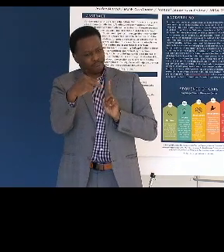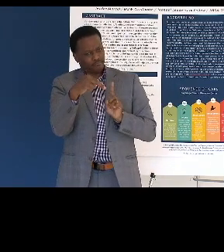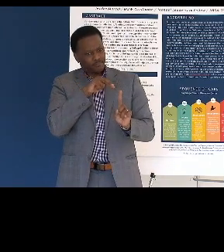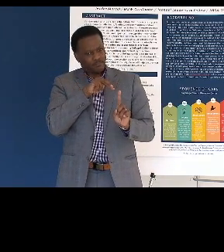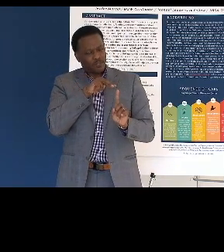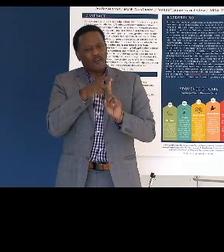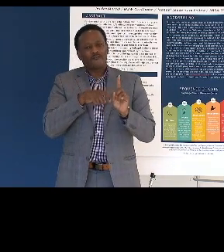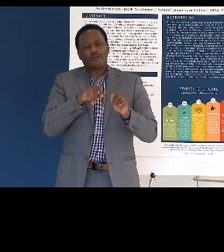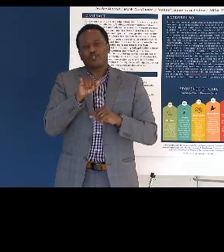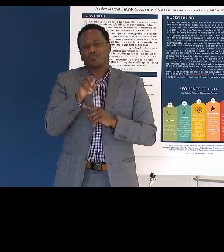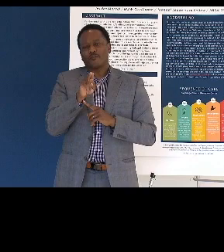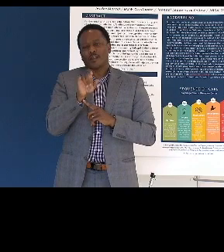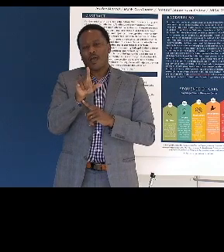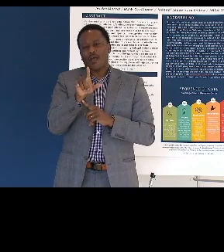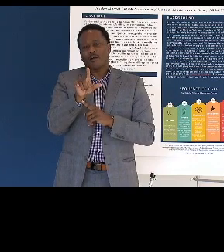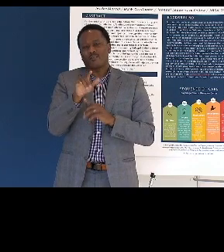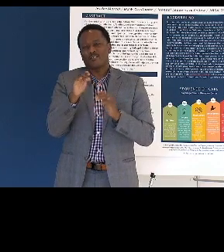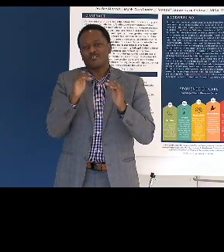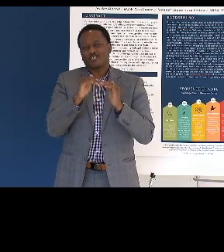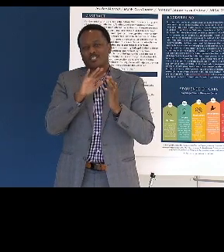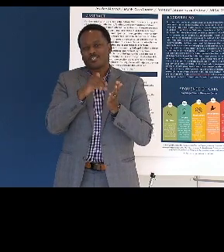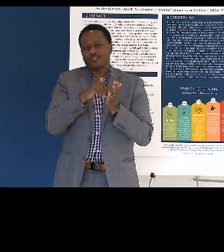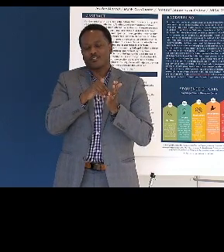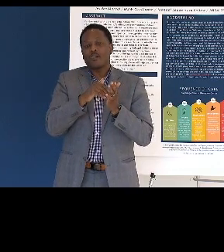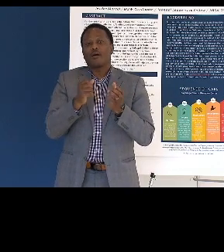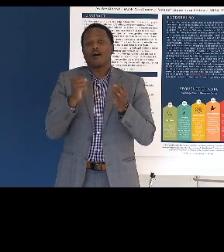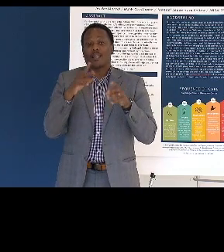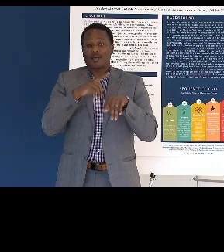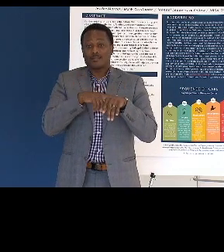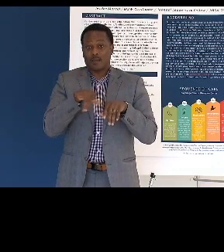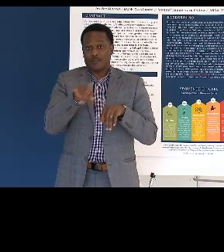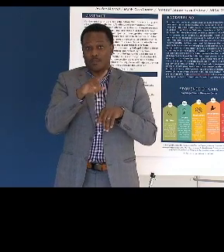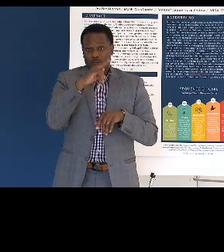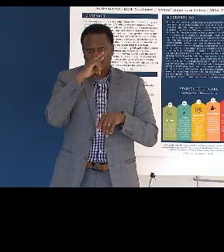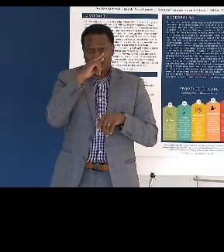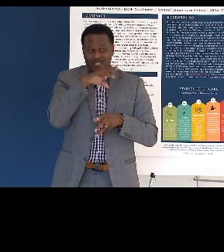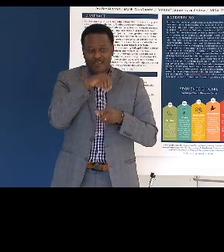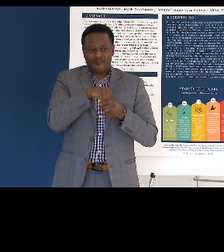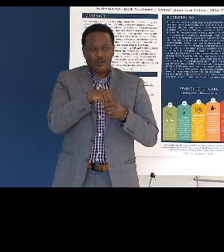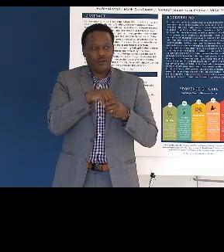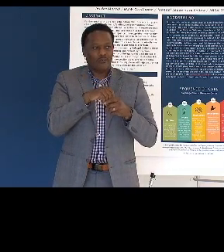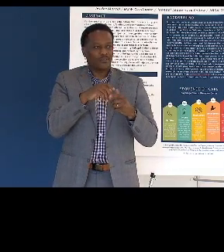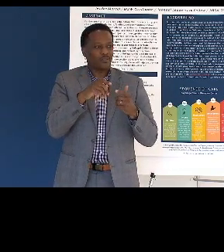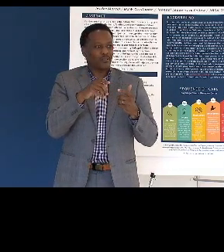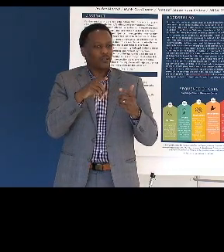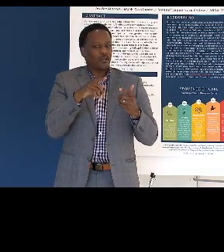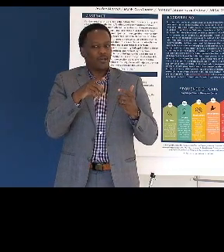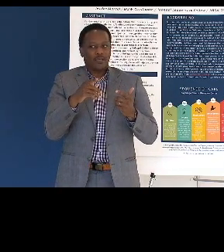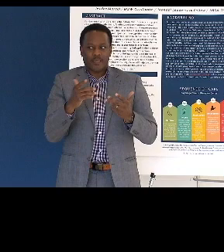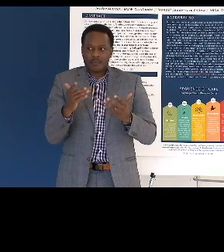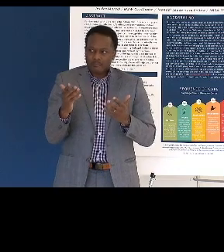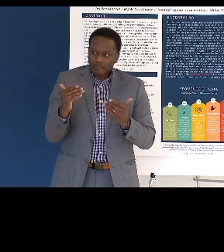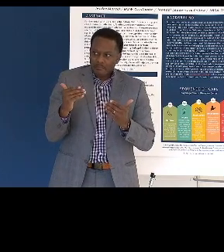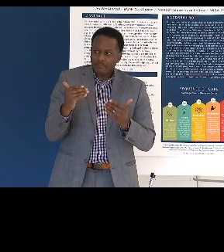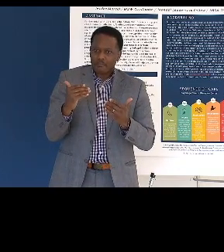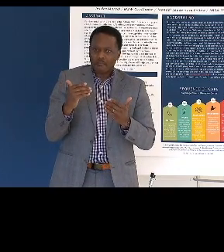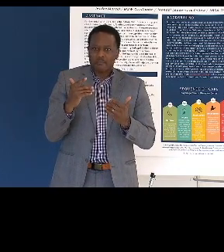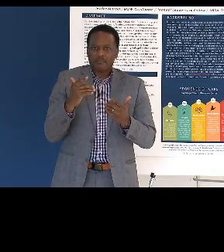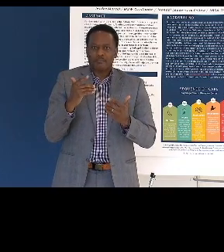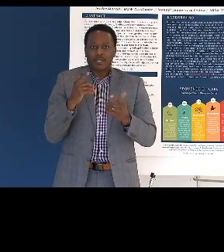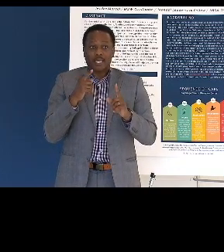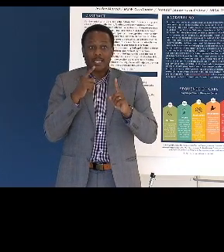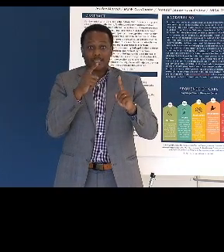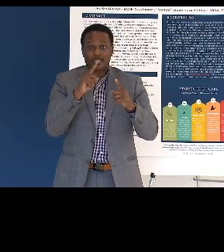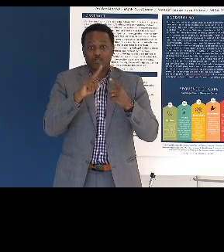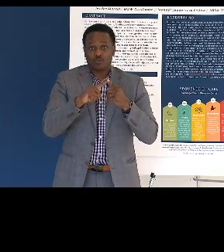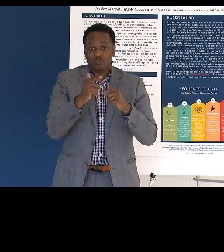Justice Center. A lot of times if kids are involved, they'll give us what we call an intent to grant, and I can explain that